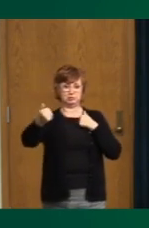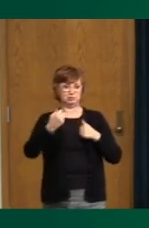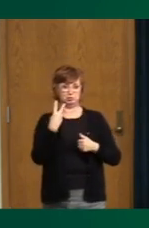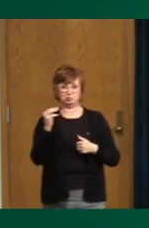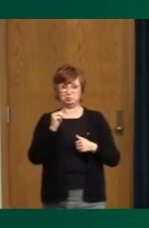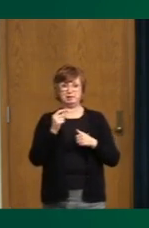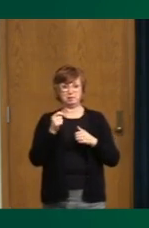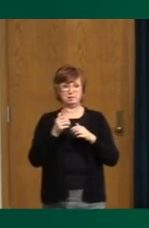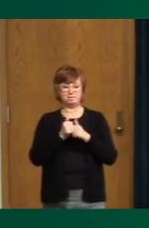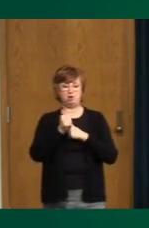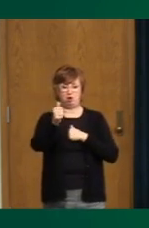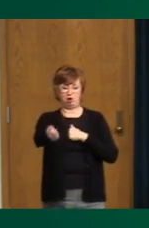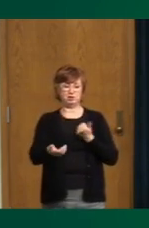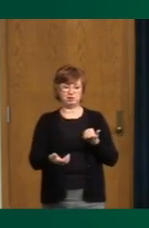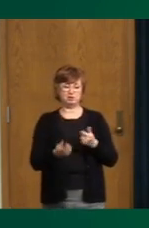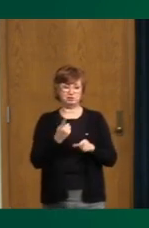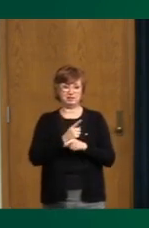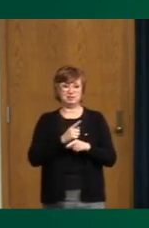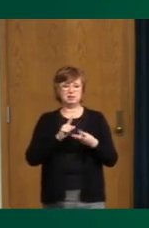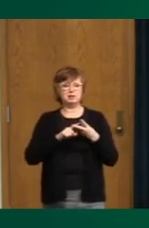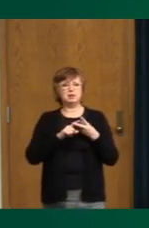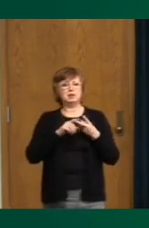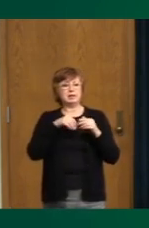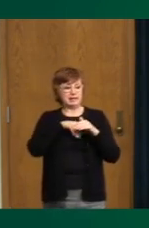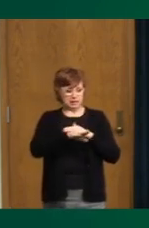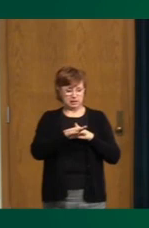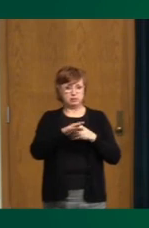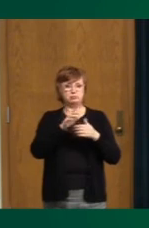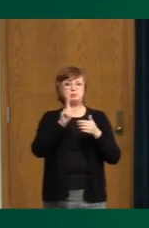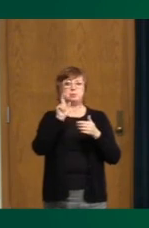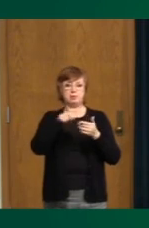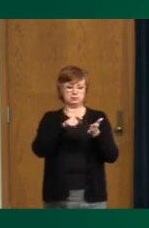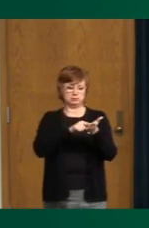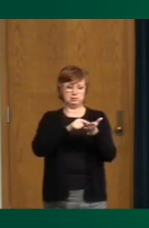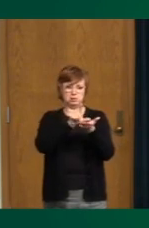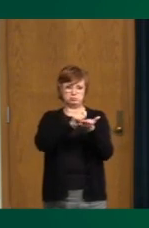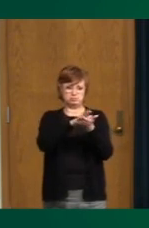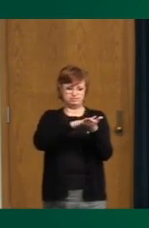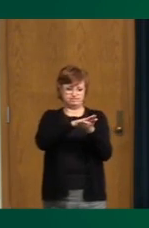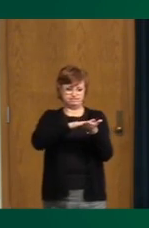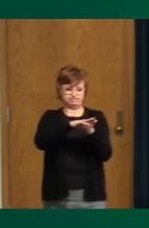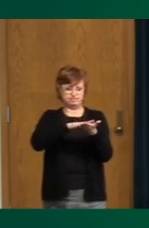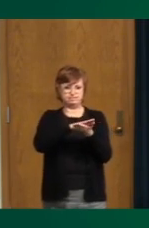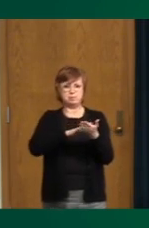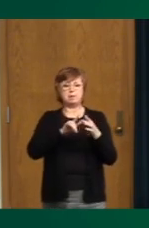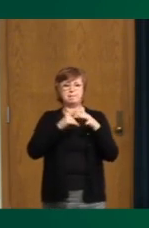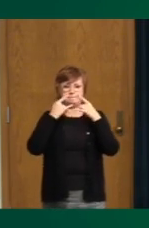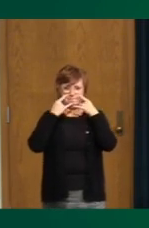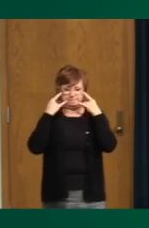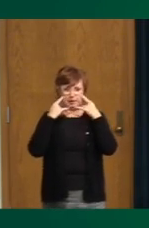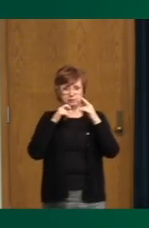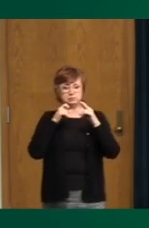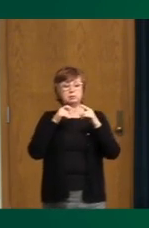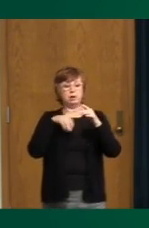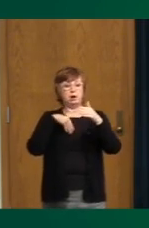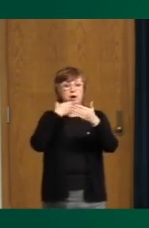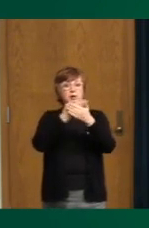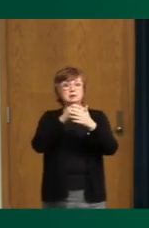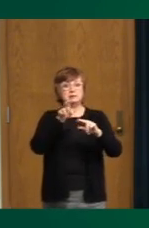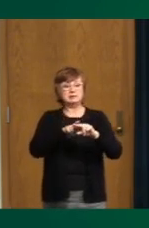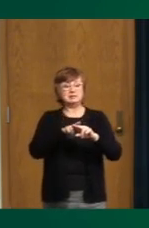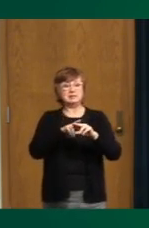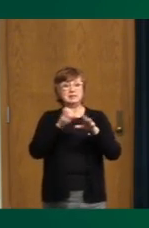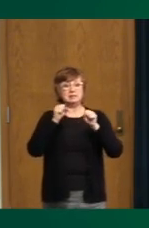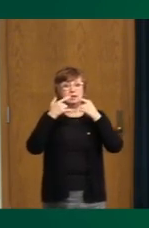sanitizer on entry and upon leaving, wearing a mask now at all times. I think